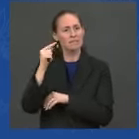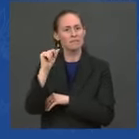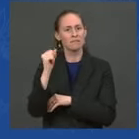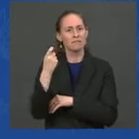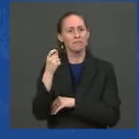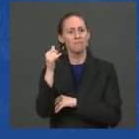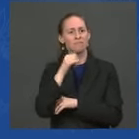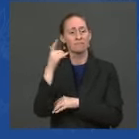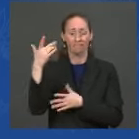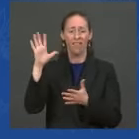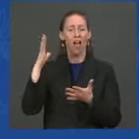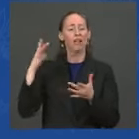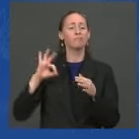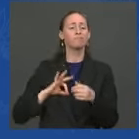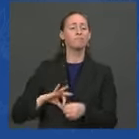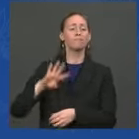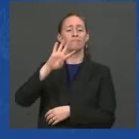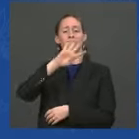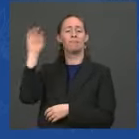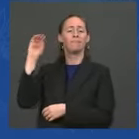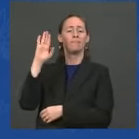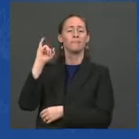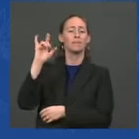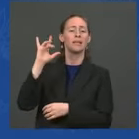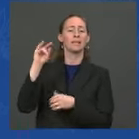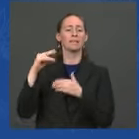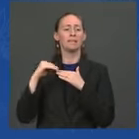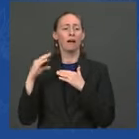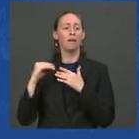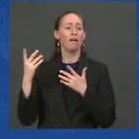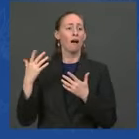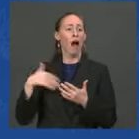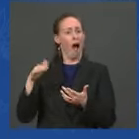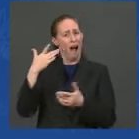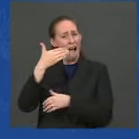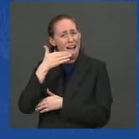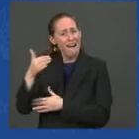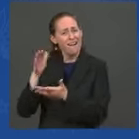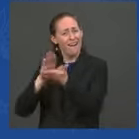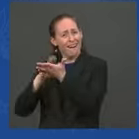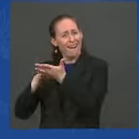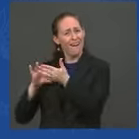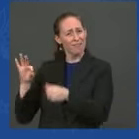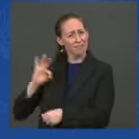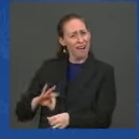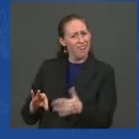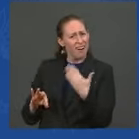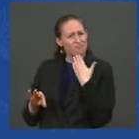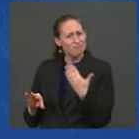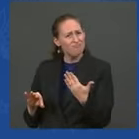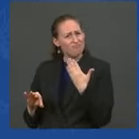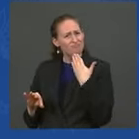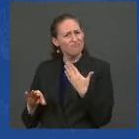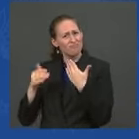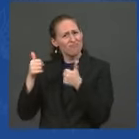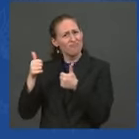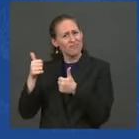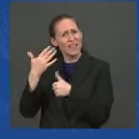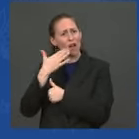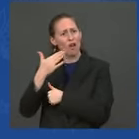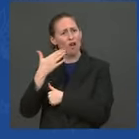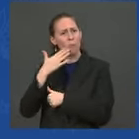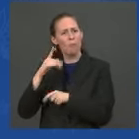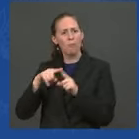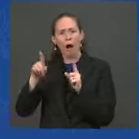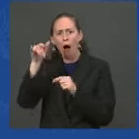billion in profit. I'm glad they made a profit. Keep people employed. I mean that sincerely. But pay